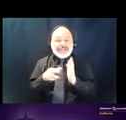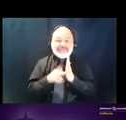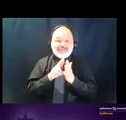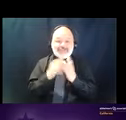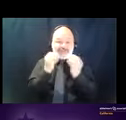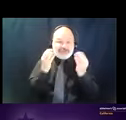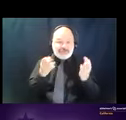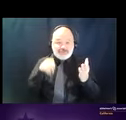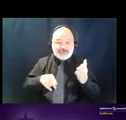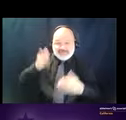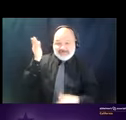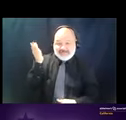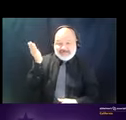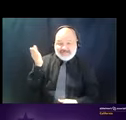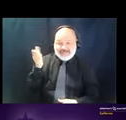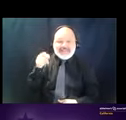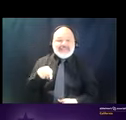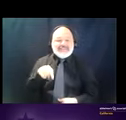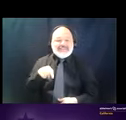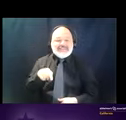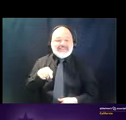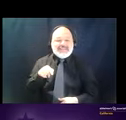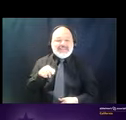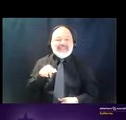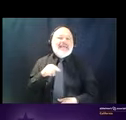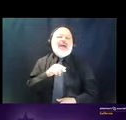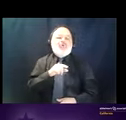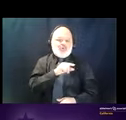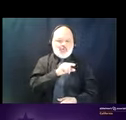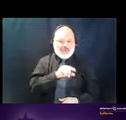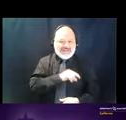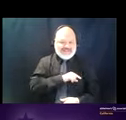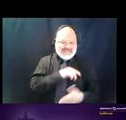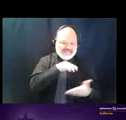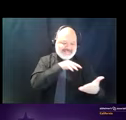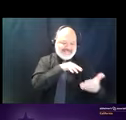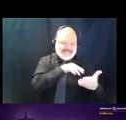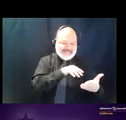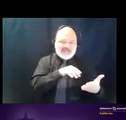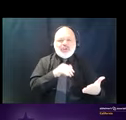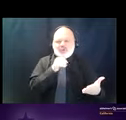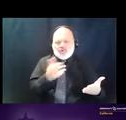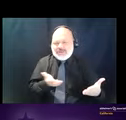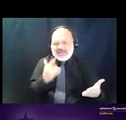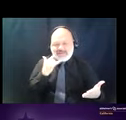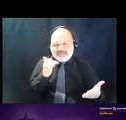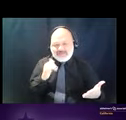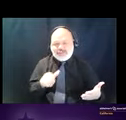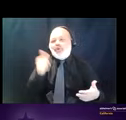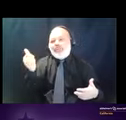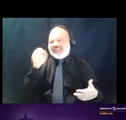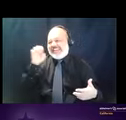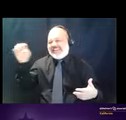information for this presentation, this is a qualitative study, not done in California, but in another state on the East Coast, when there's